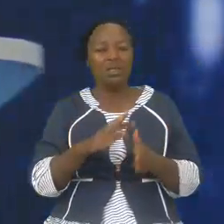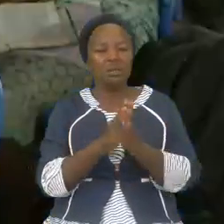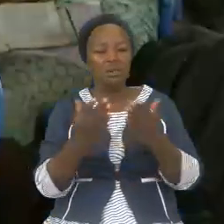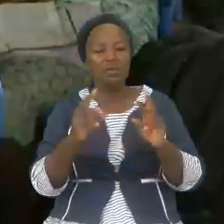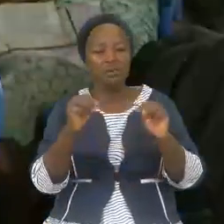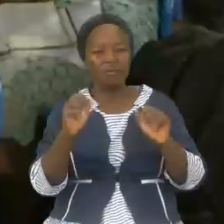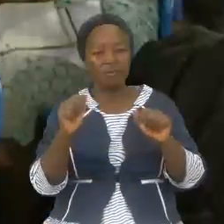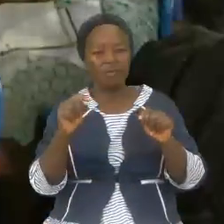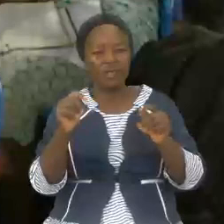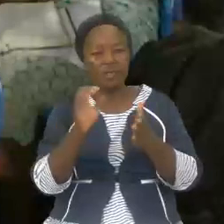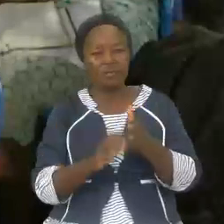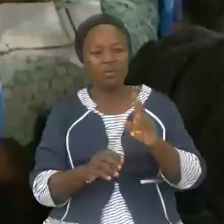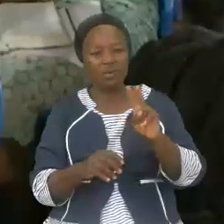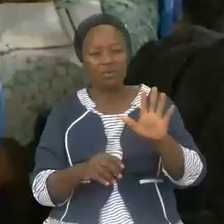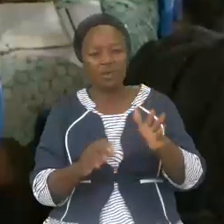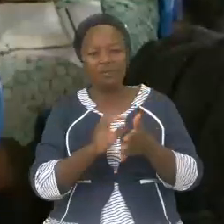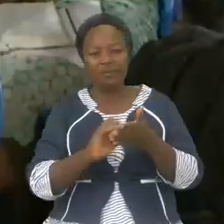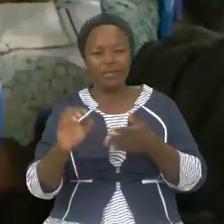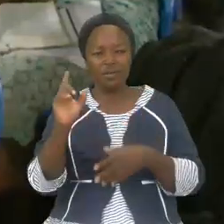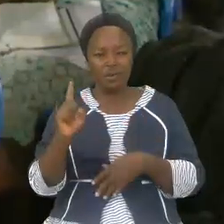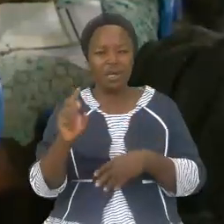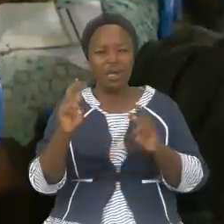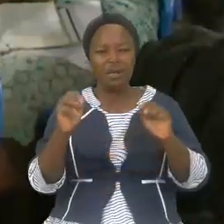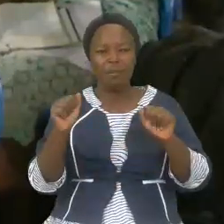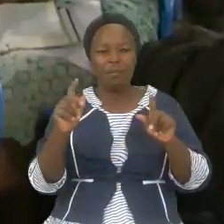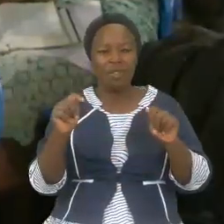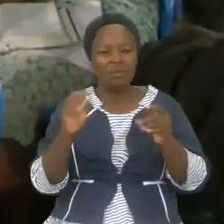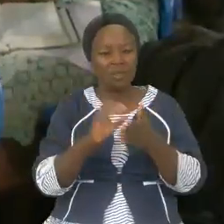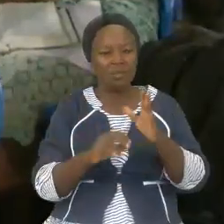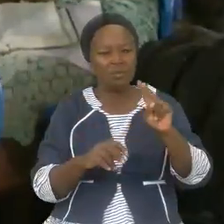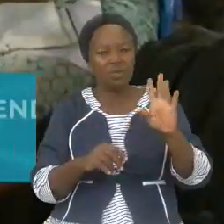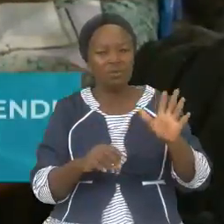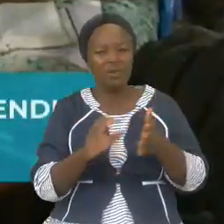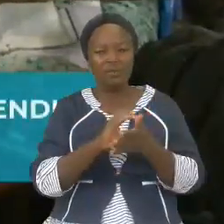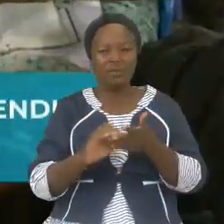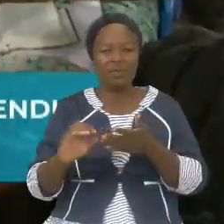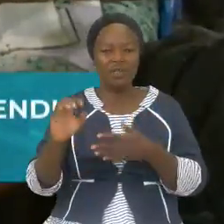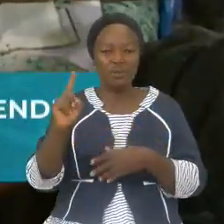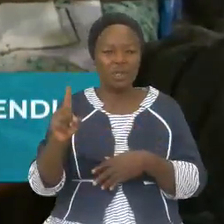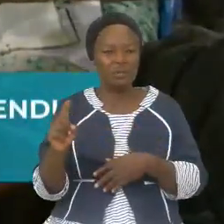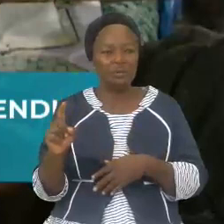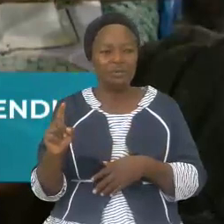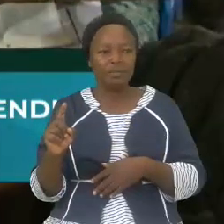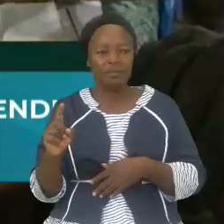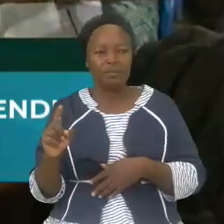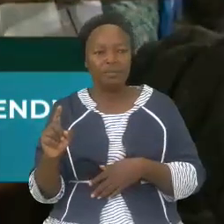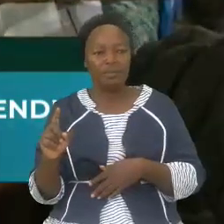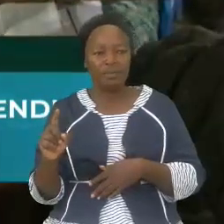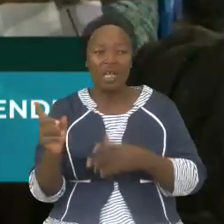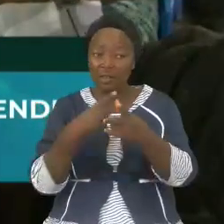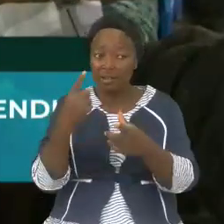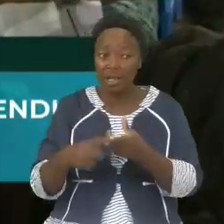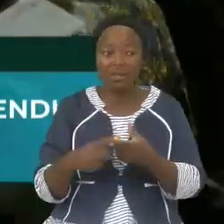I'm reading from verse 1. Matthew chapter 25, and we're looking at verse 1 here. It says,